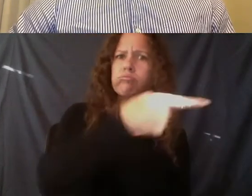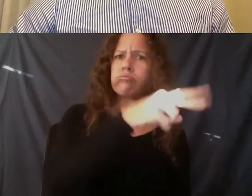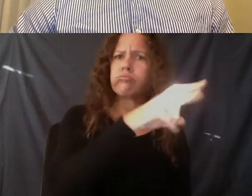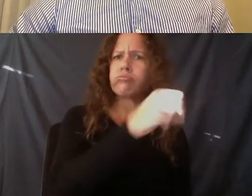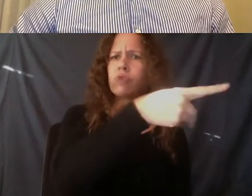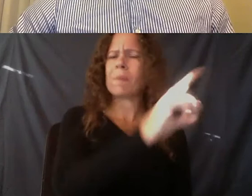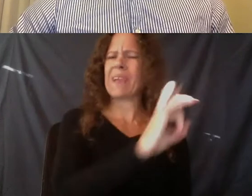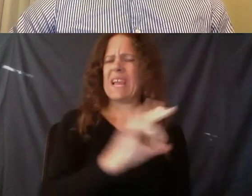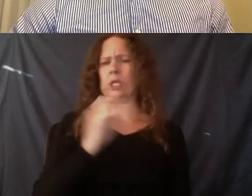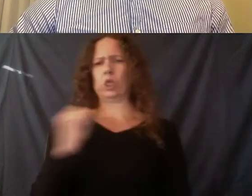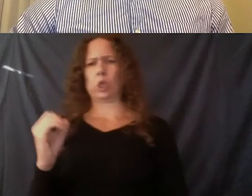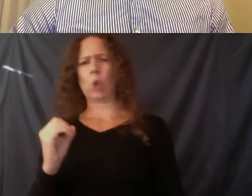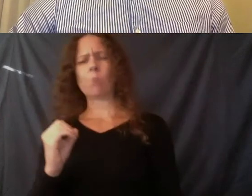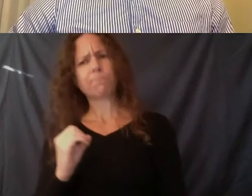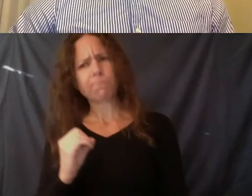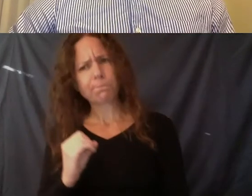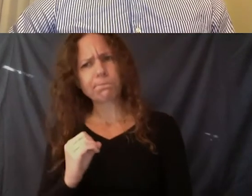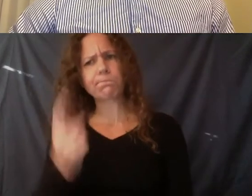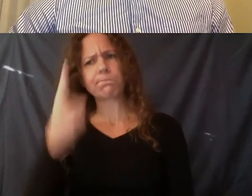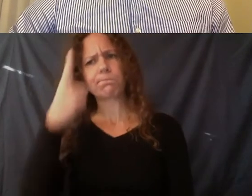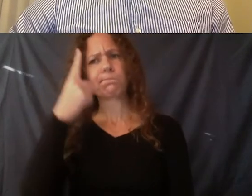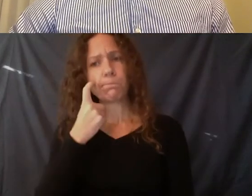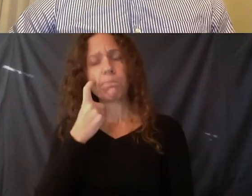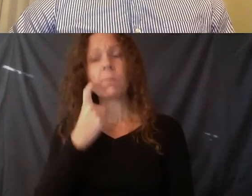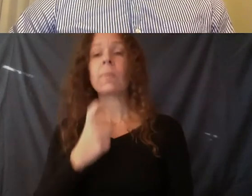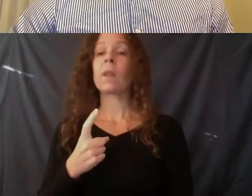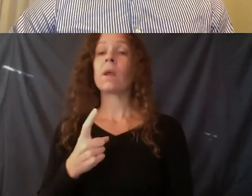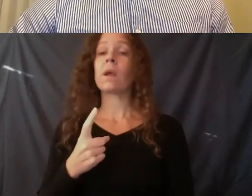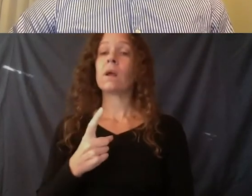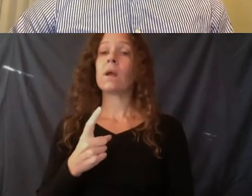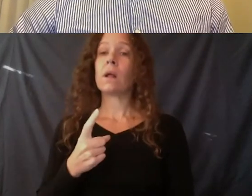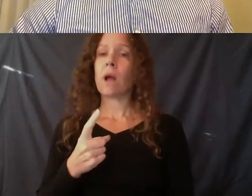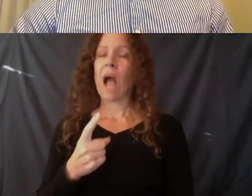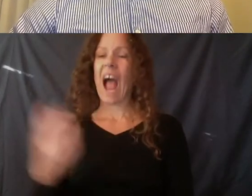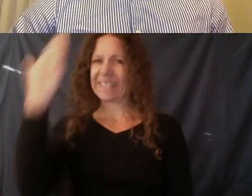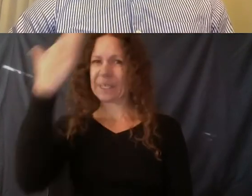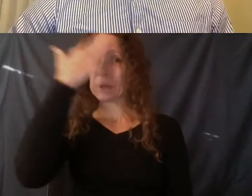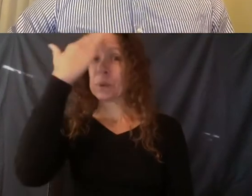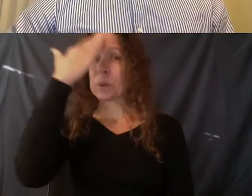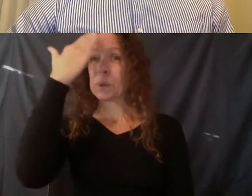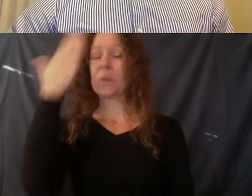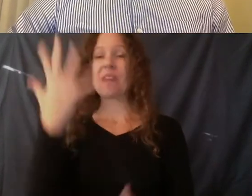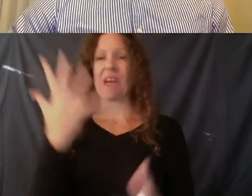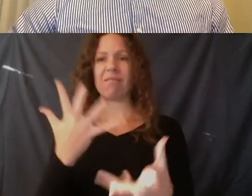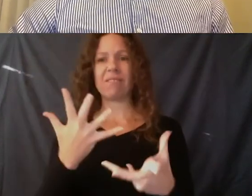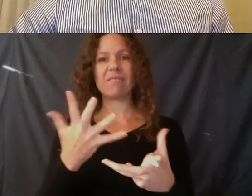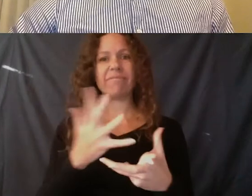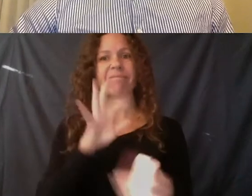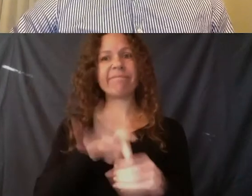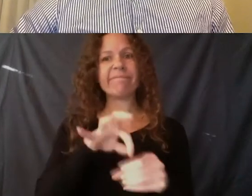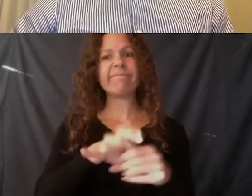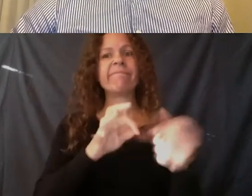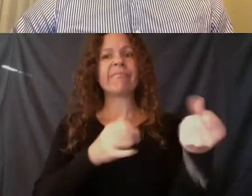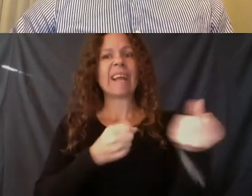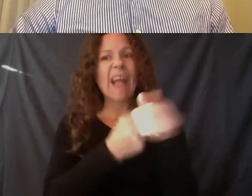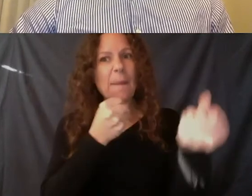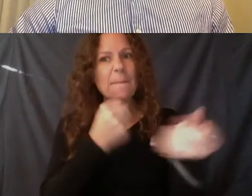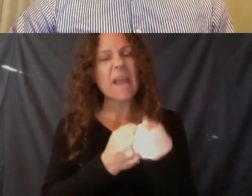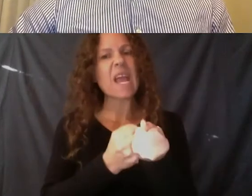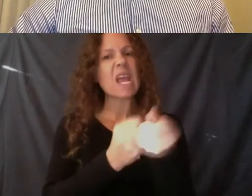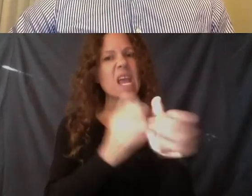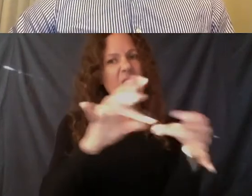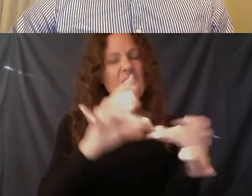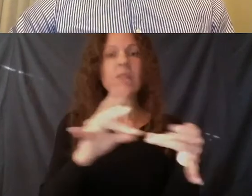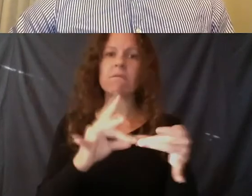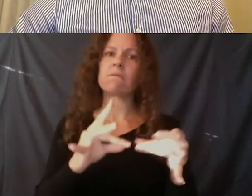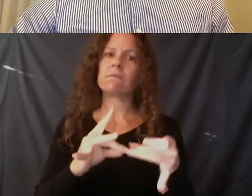the campaign, the No on 8 campaign was lacking in a lot of ways. And so a bunch of us, Lisa Powell and Mike Bonin